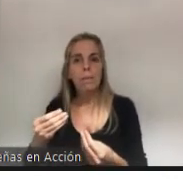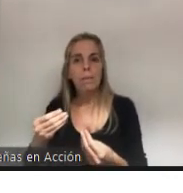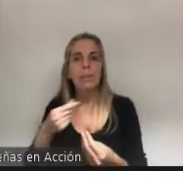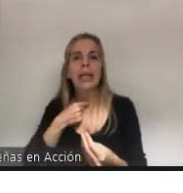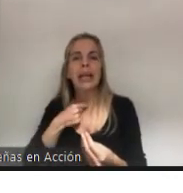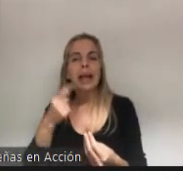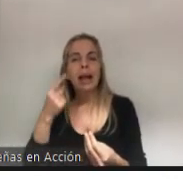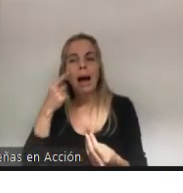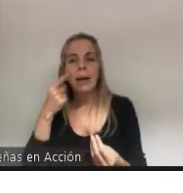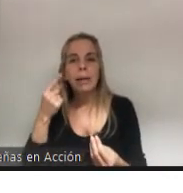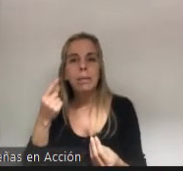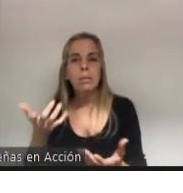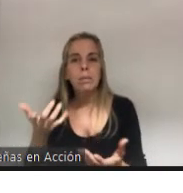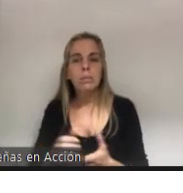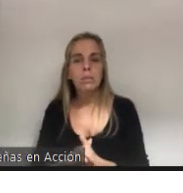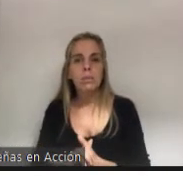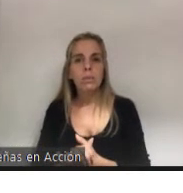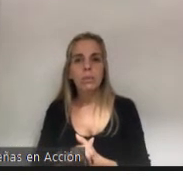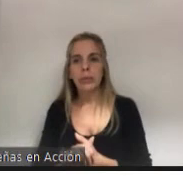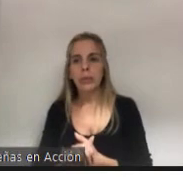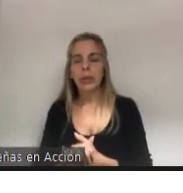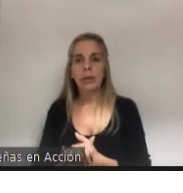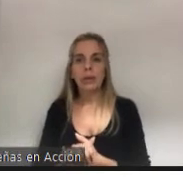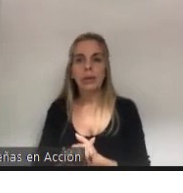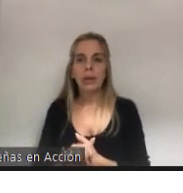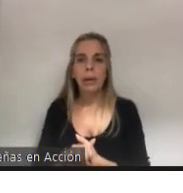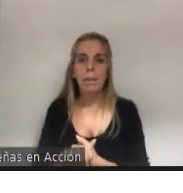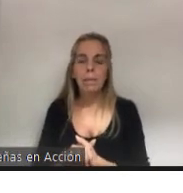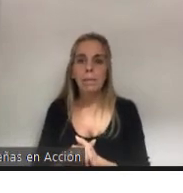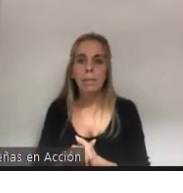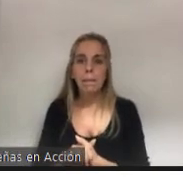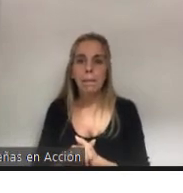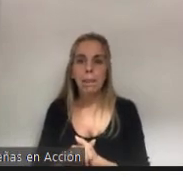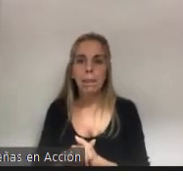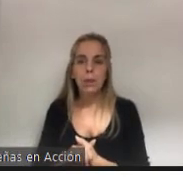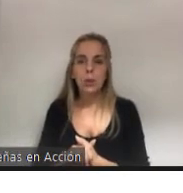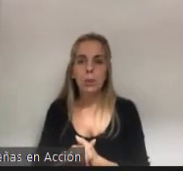We wanted to nail on it.